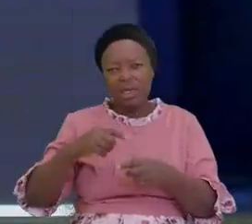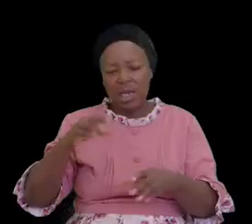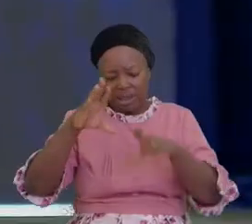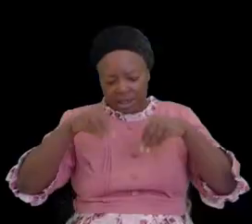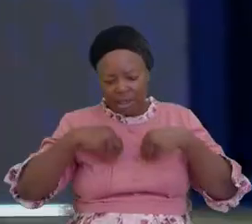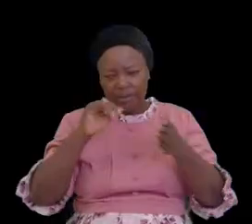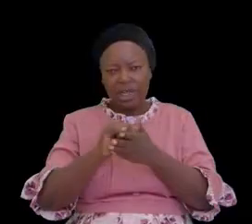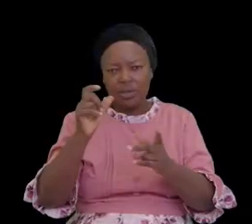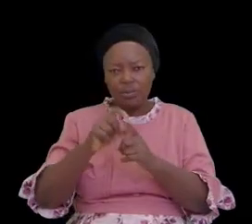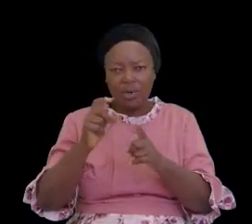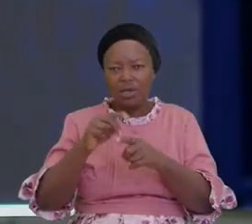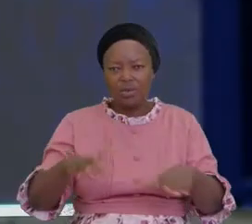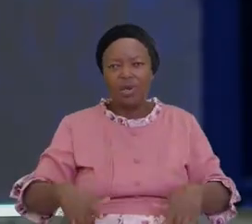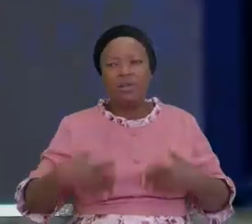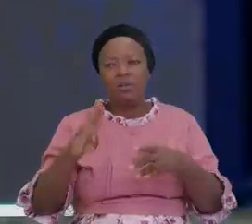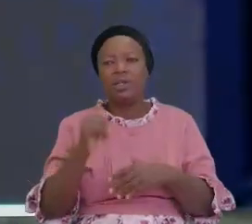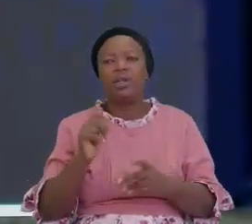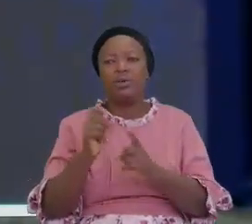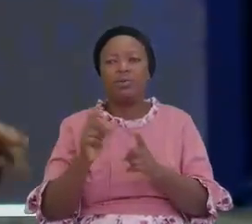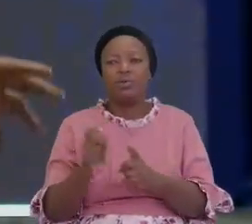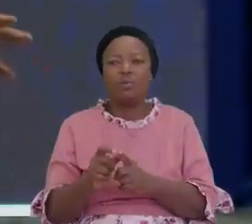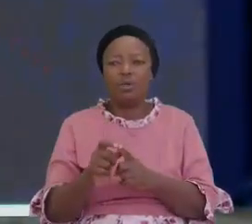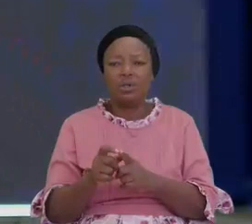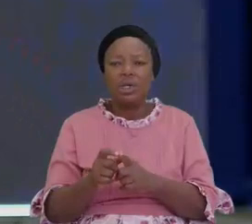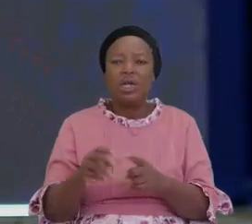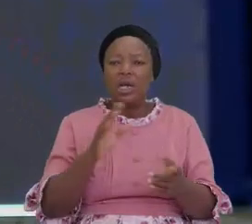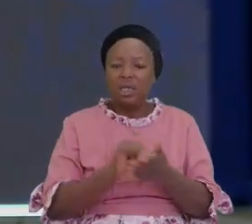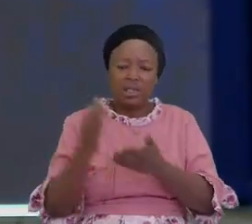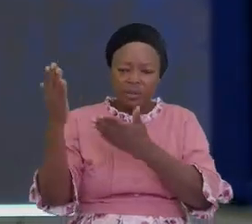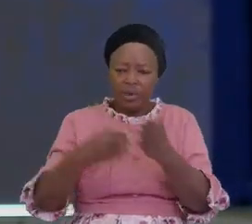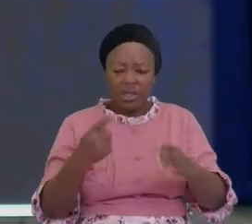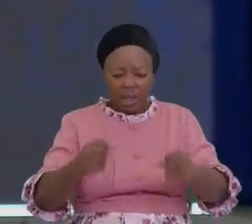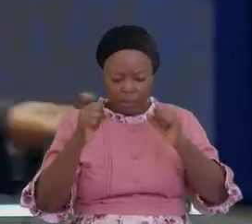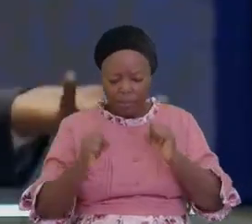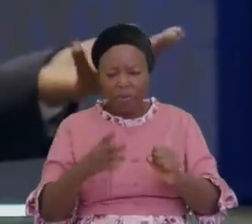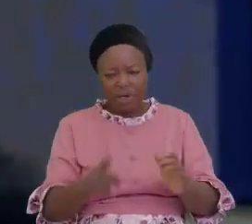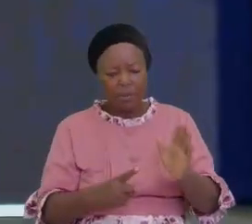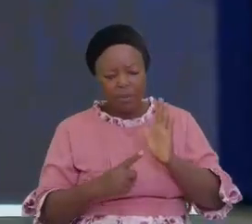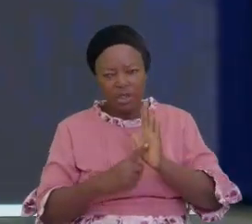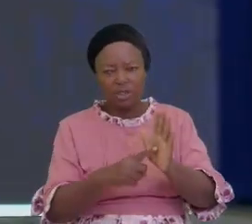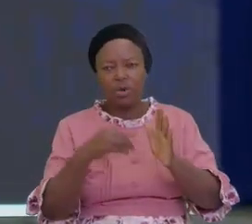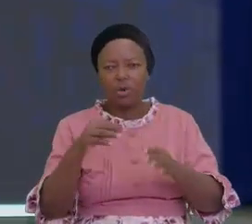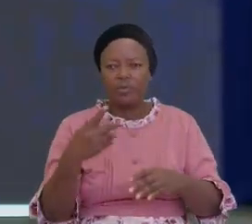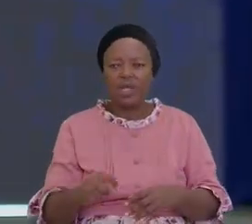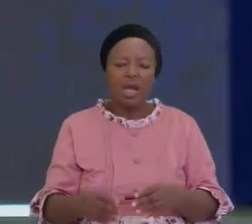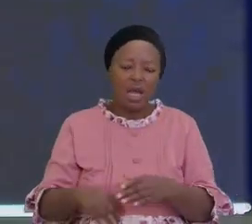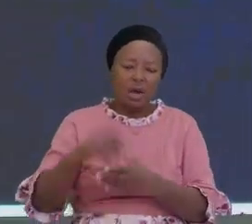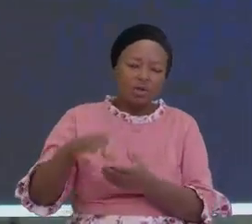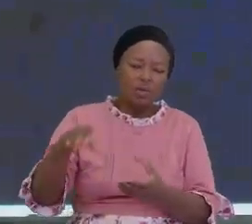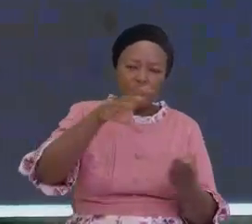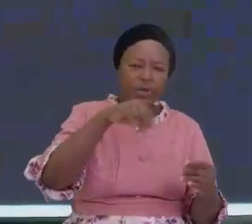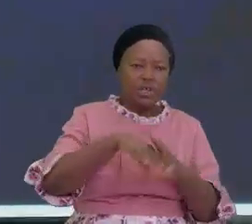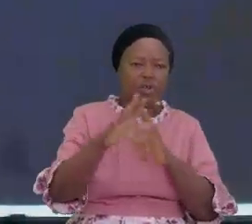word, gives you the power and the manifestation of the outpouring in your